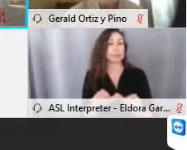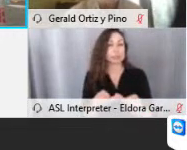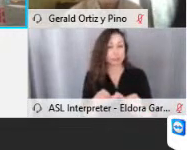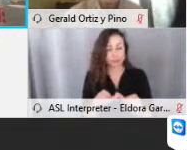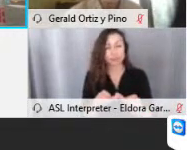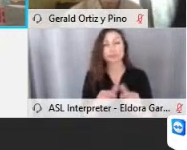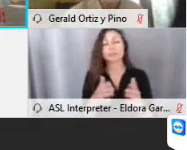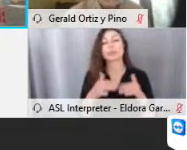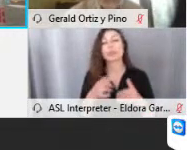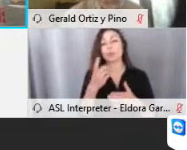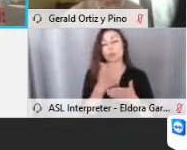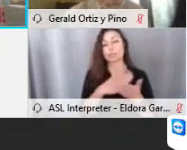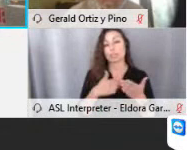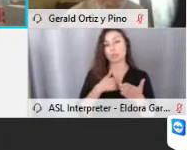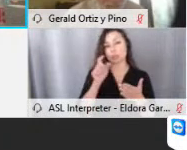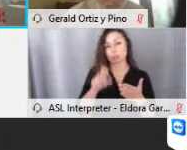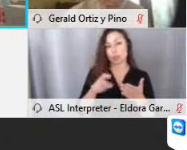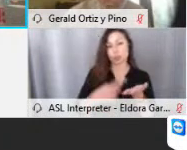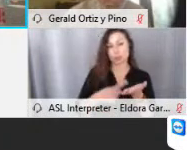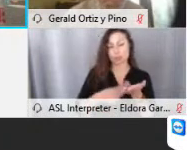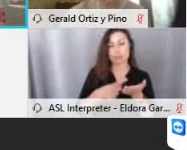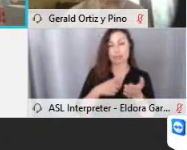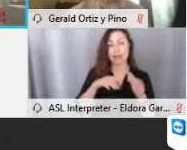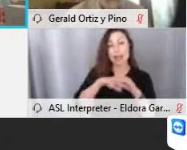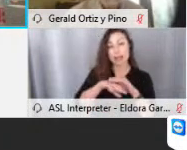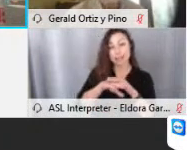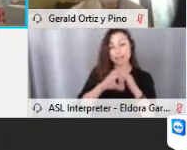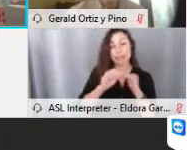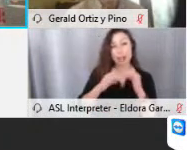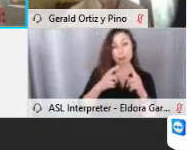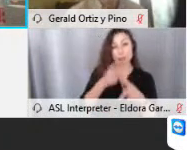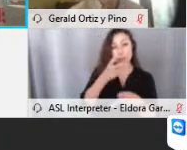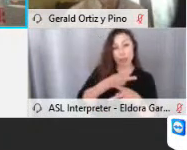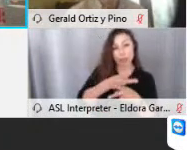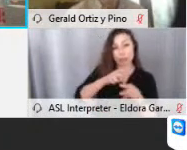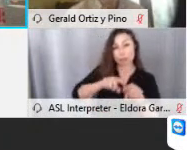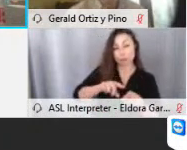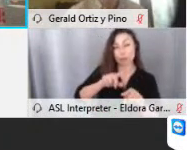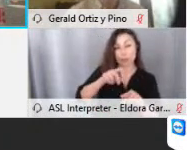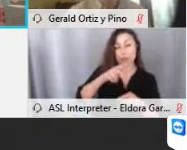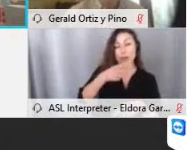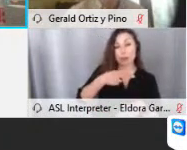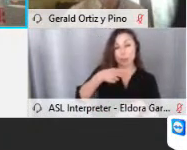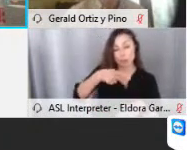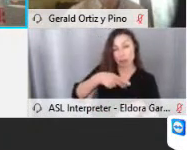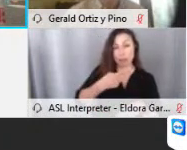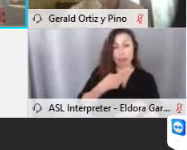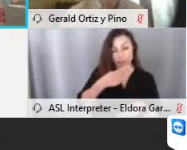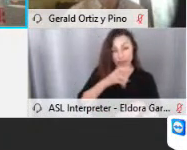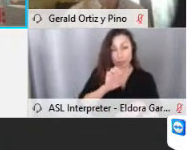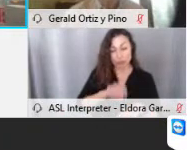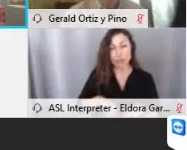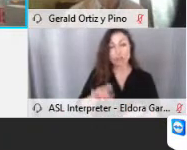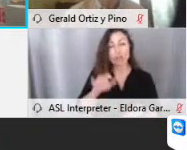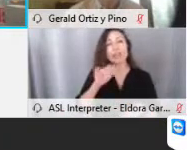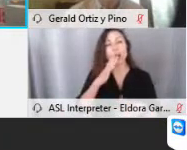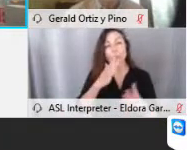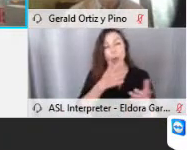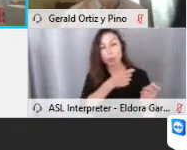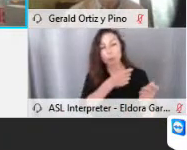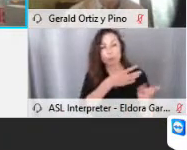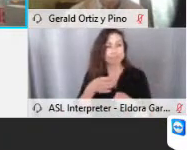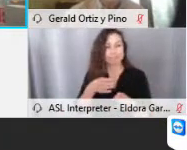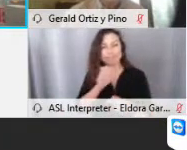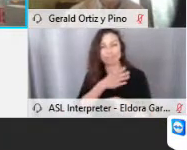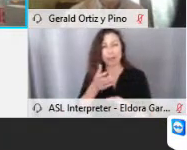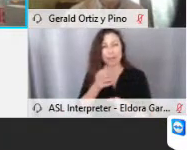So this section, we're supposed to be talking about access and how we maintained that during the public health emergency, just to bring us back. So